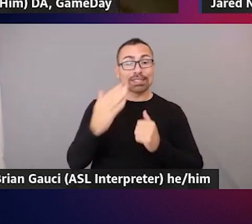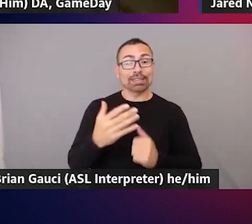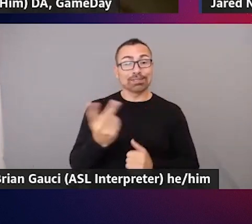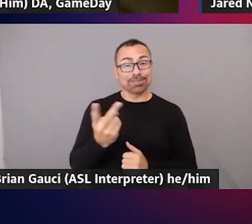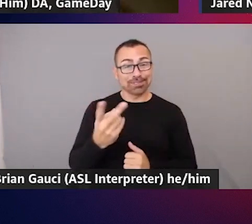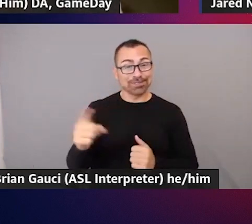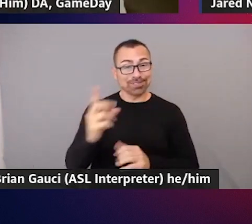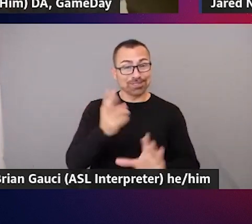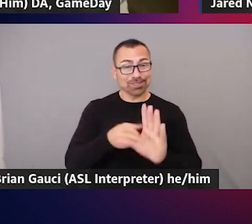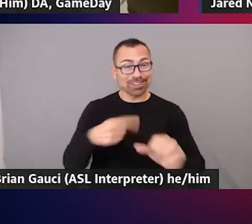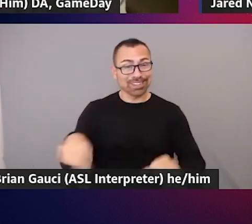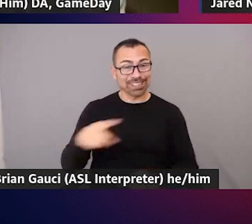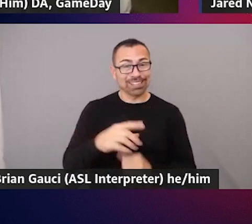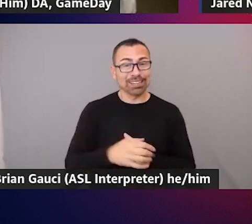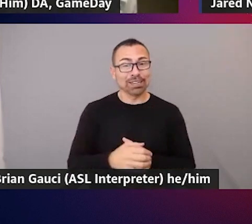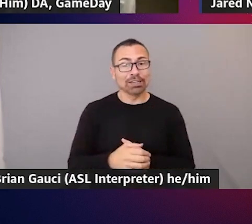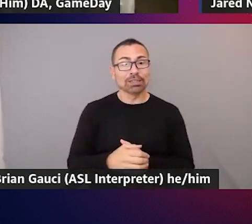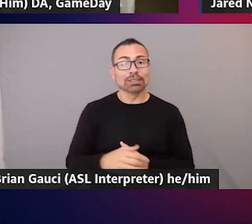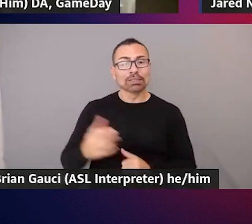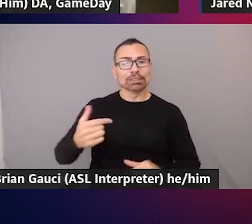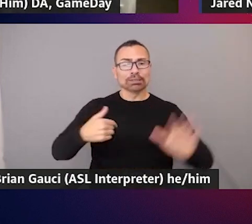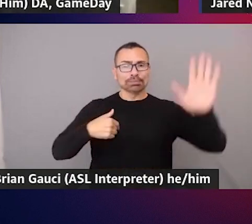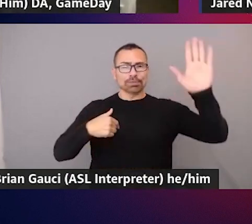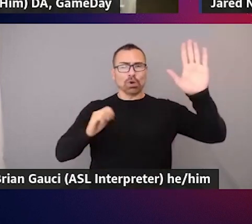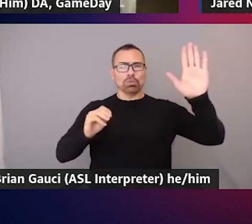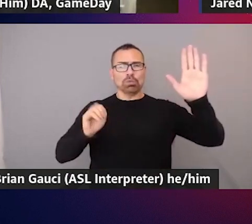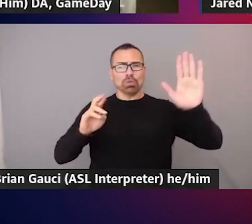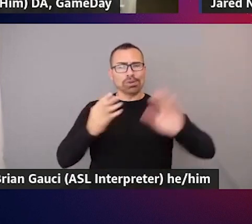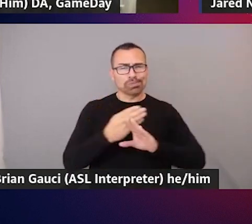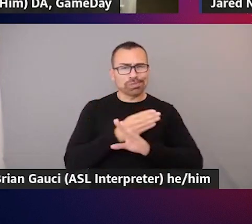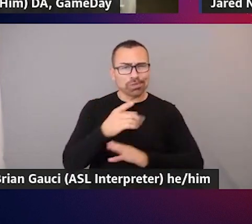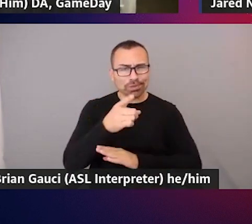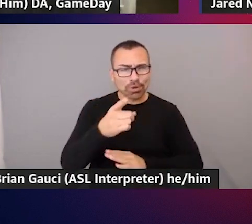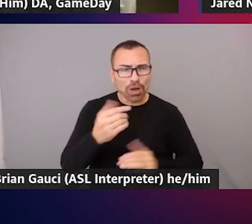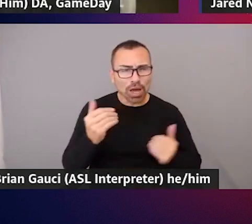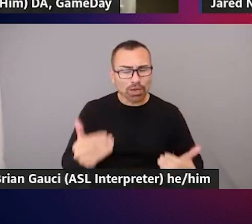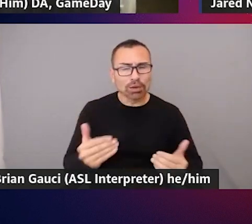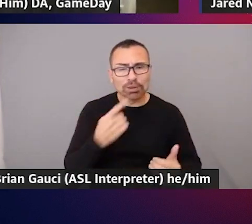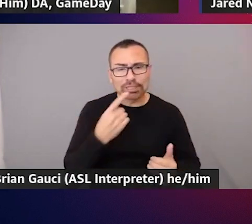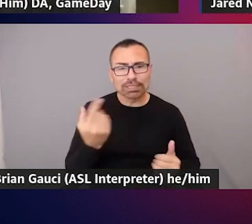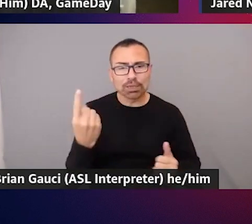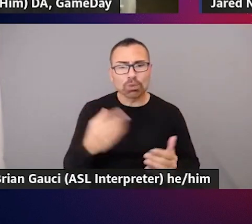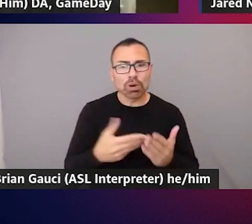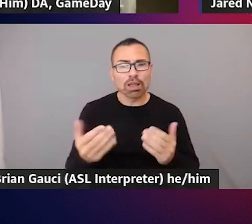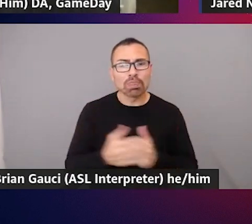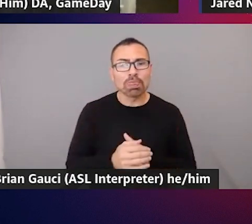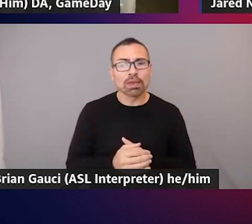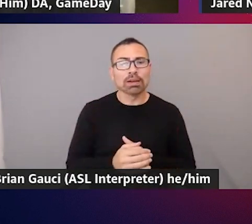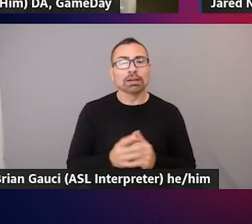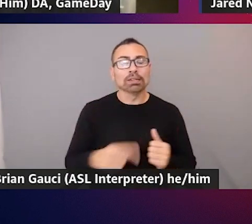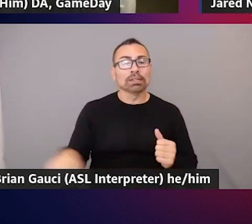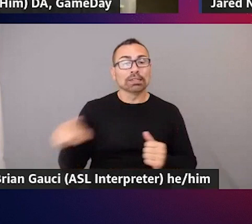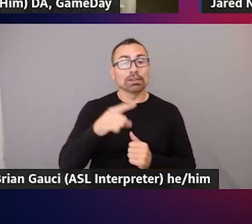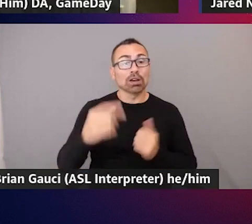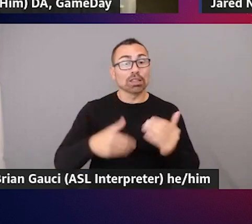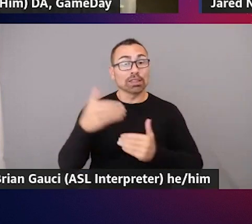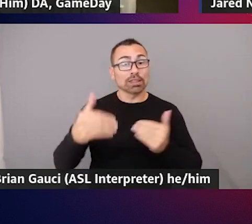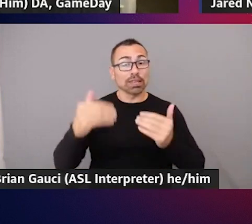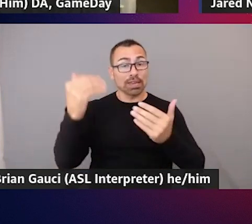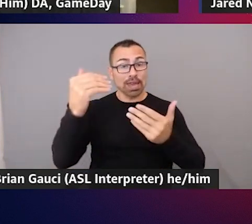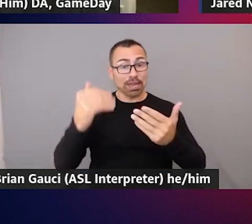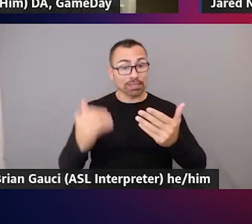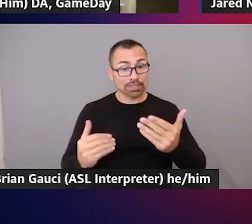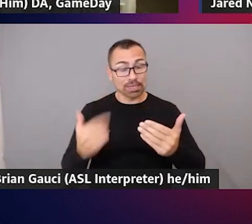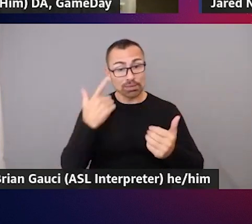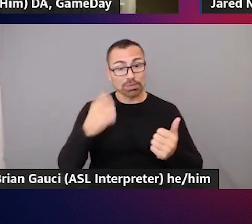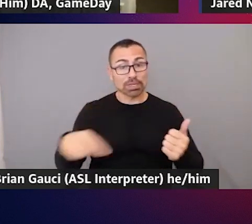us. Before moving on, yeah, so I just raise one thing. So as Jared said, it's easy to set up only 2 steps, but also since we are not copying